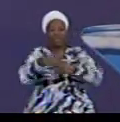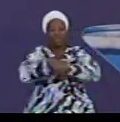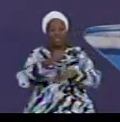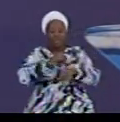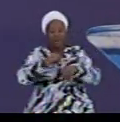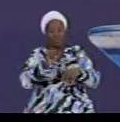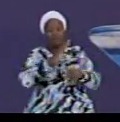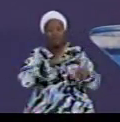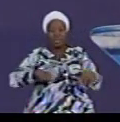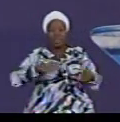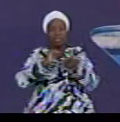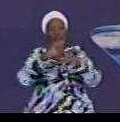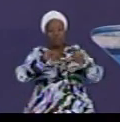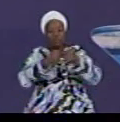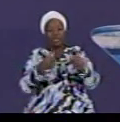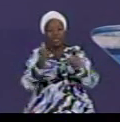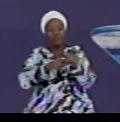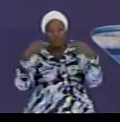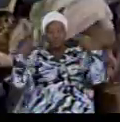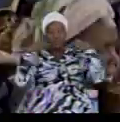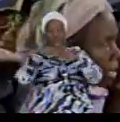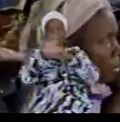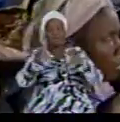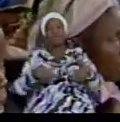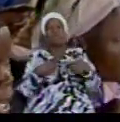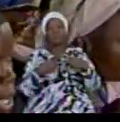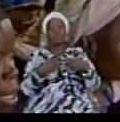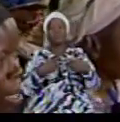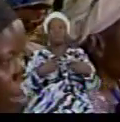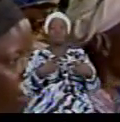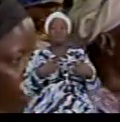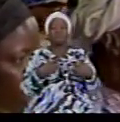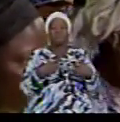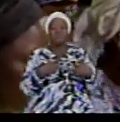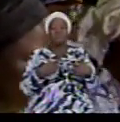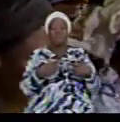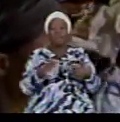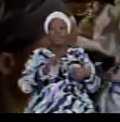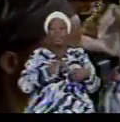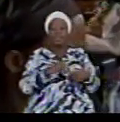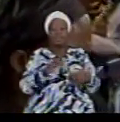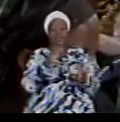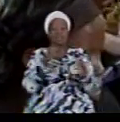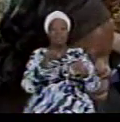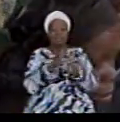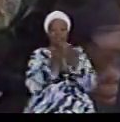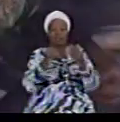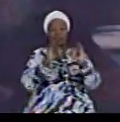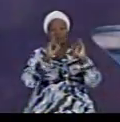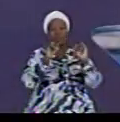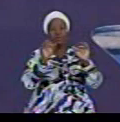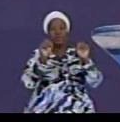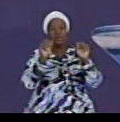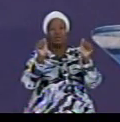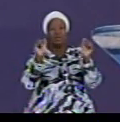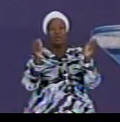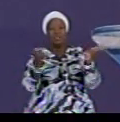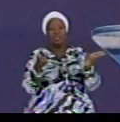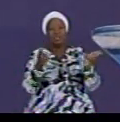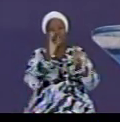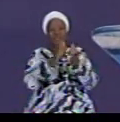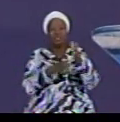Christ, that will break every yoke in your life. Amen. Isaiah chapter 10, reading from